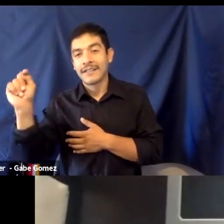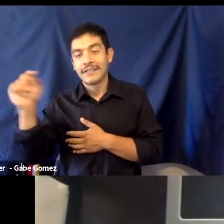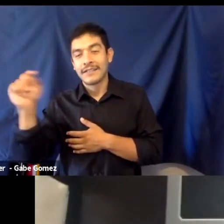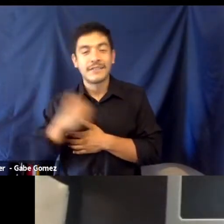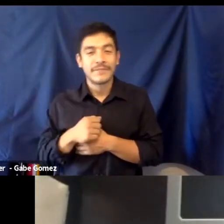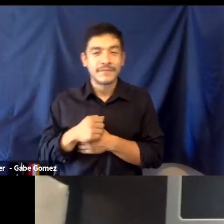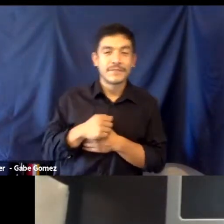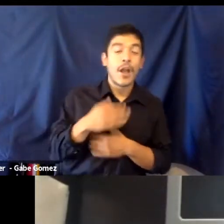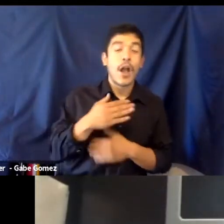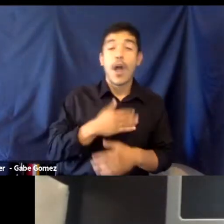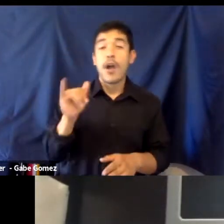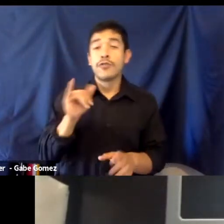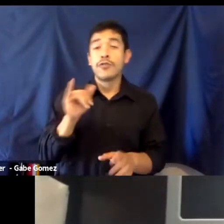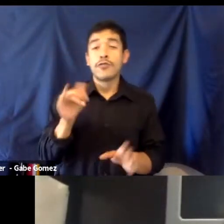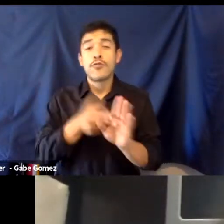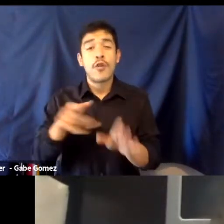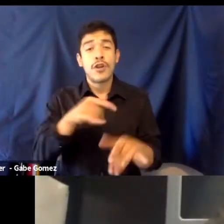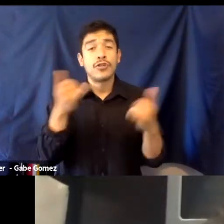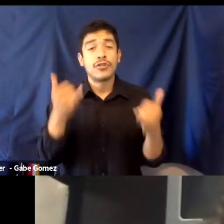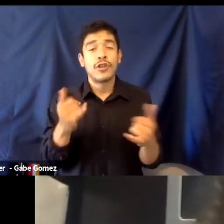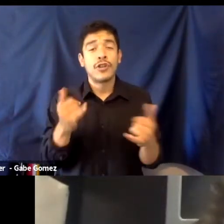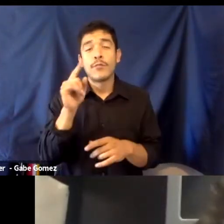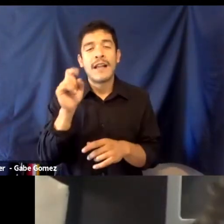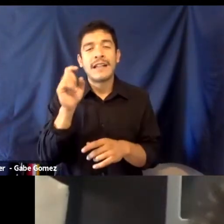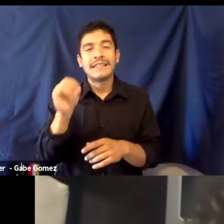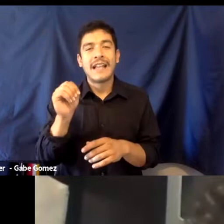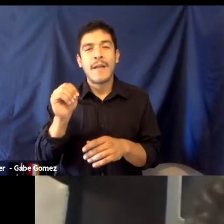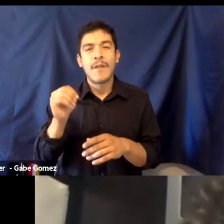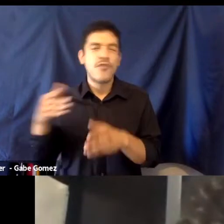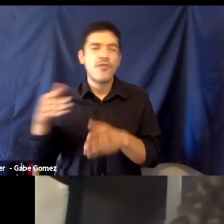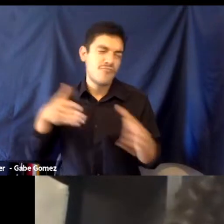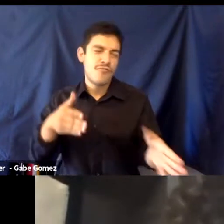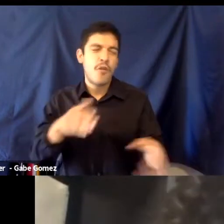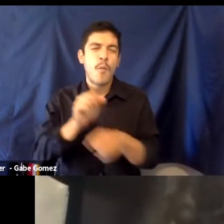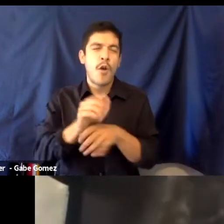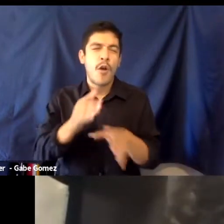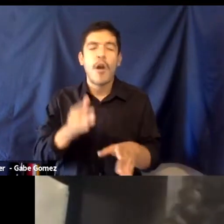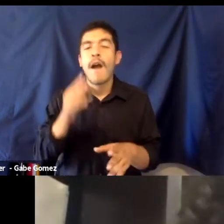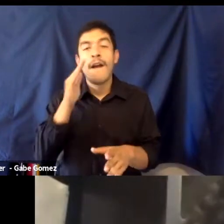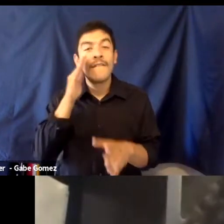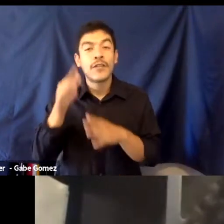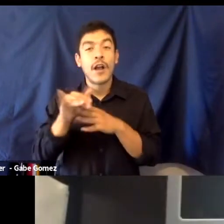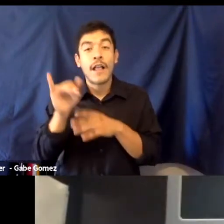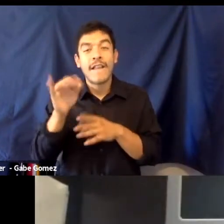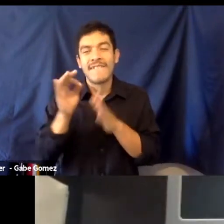Also joining us today is one of the STEM trailblazers featured on the show, Paula Garcia Todd.